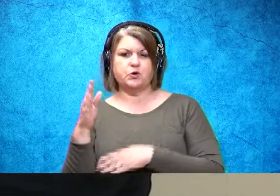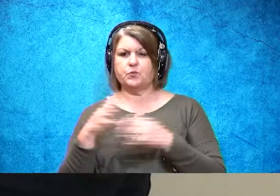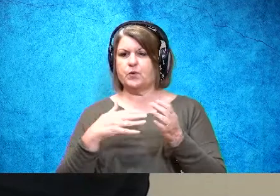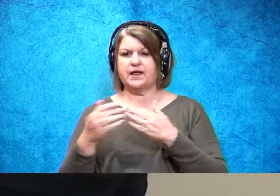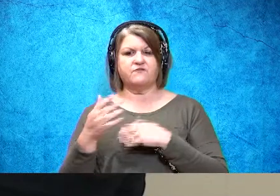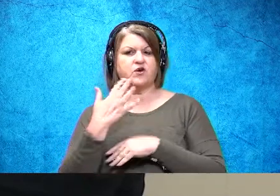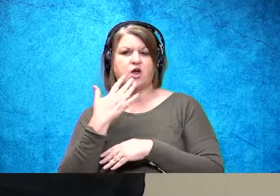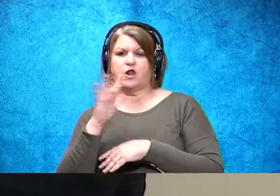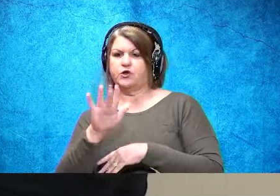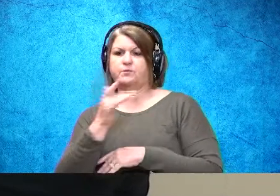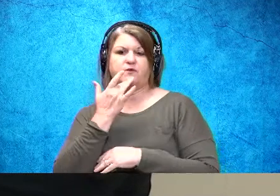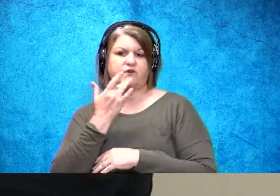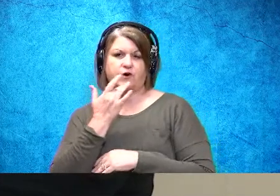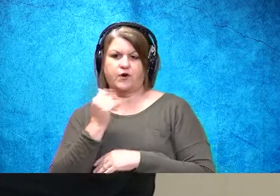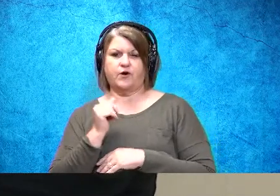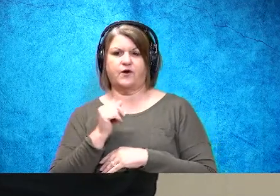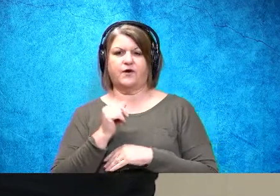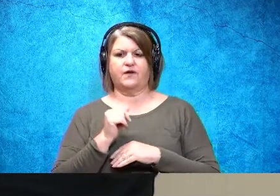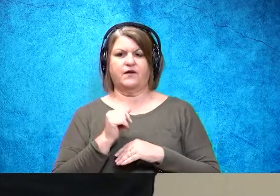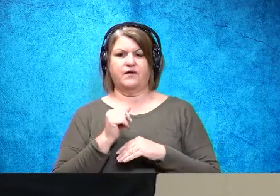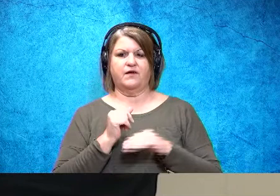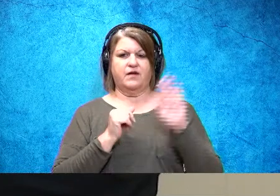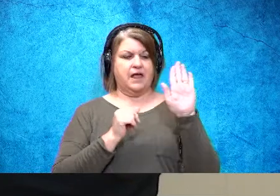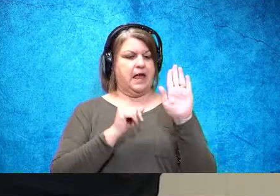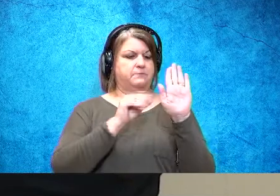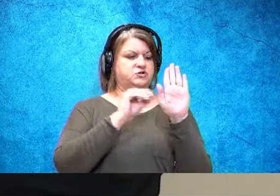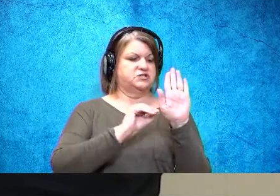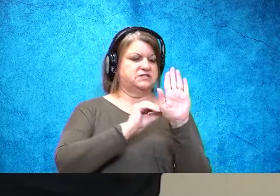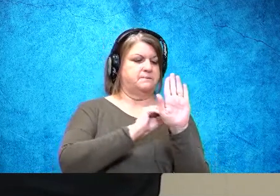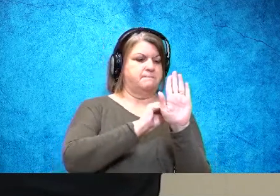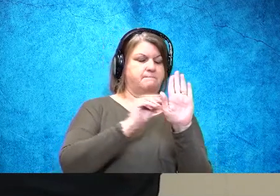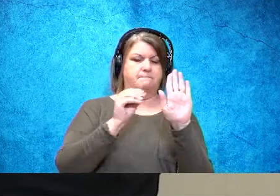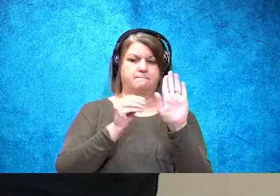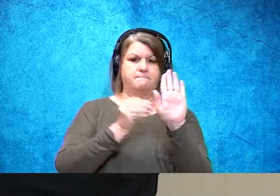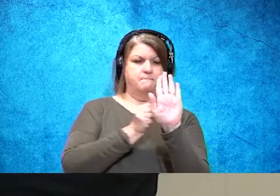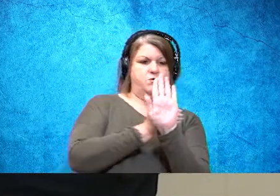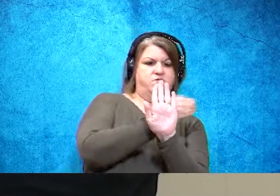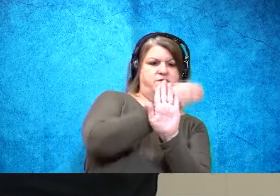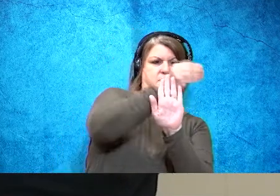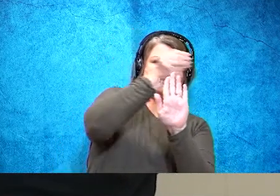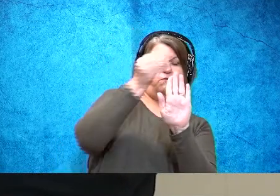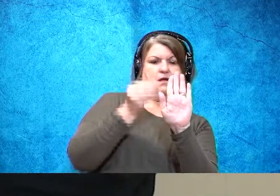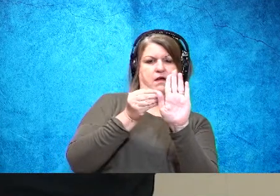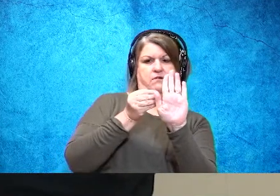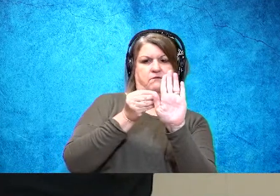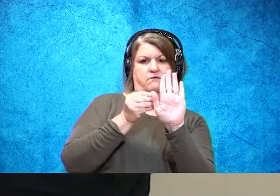And I'll just move this around until I fill in all the space.